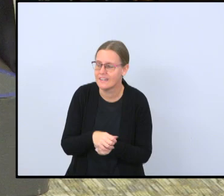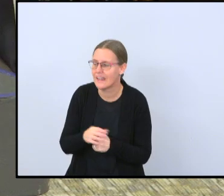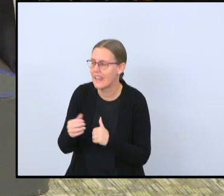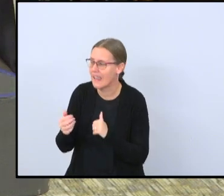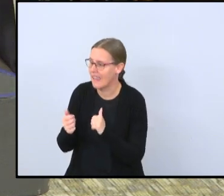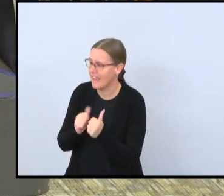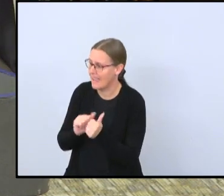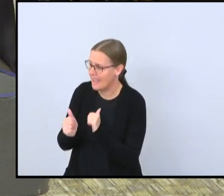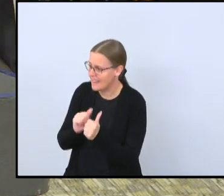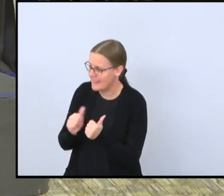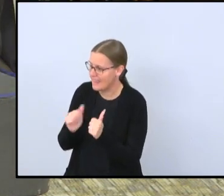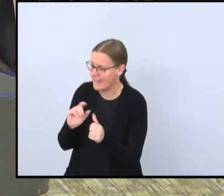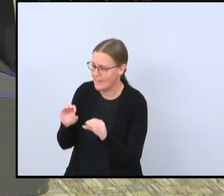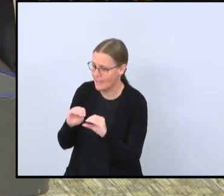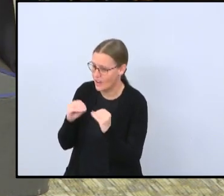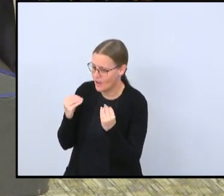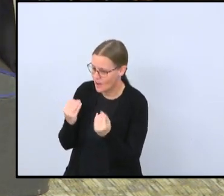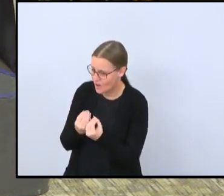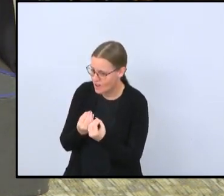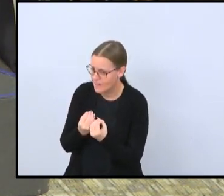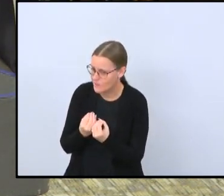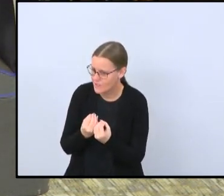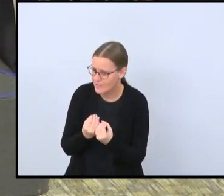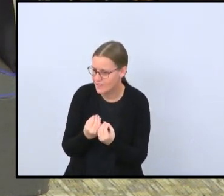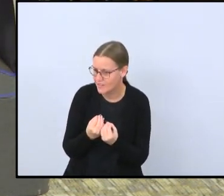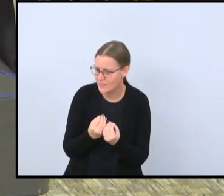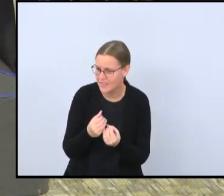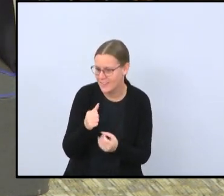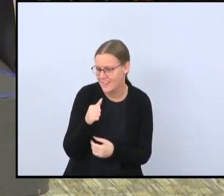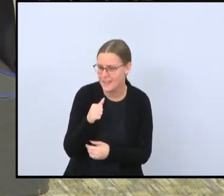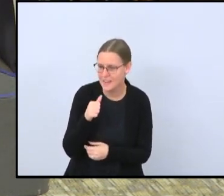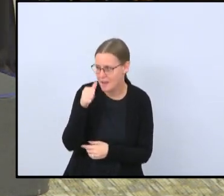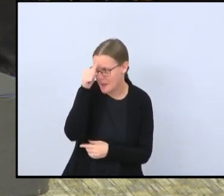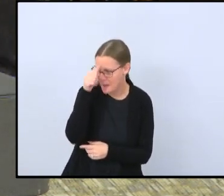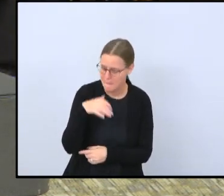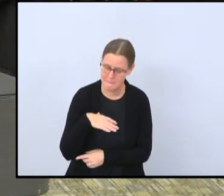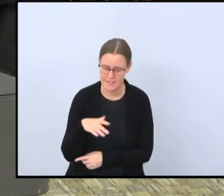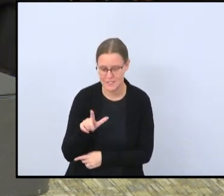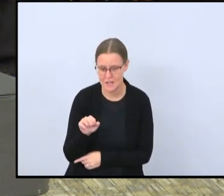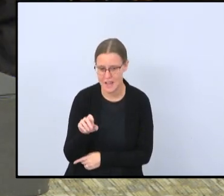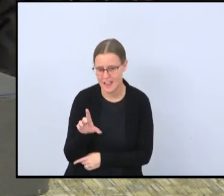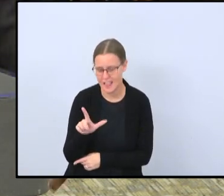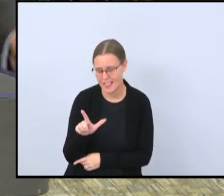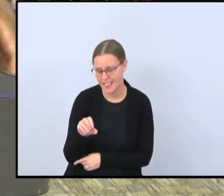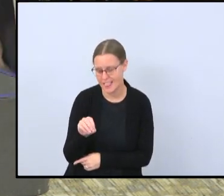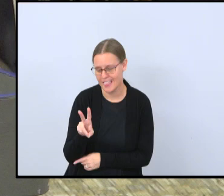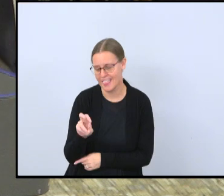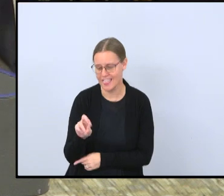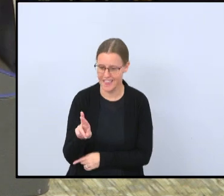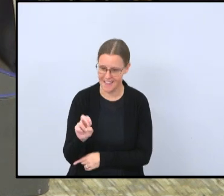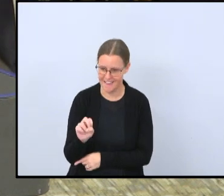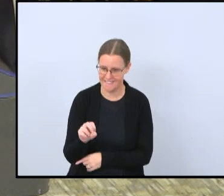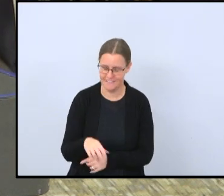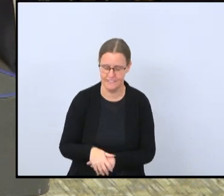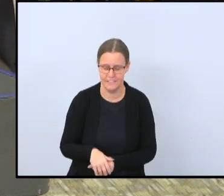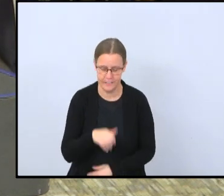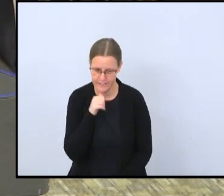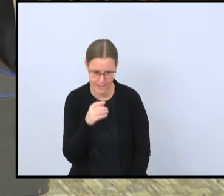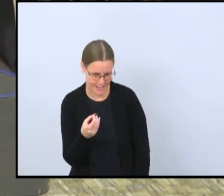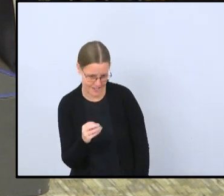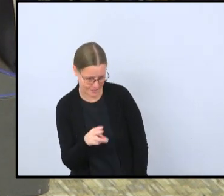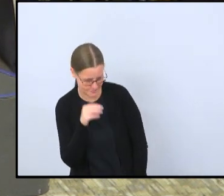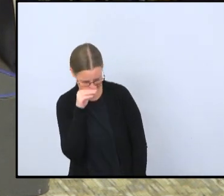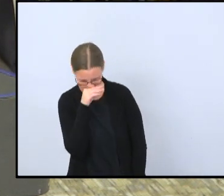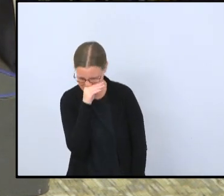athletic offices too, with Mr. Love and Mr. Rodney Smith, not doctor, but